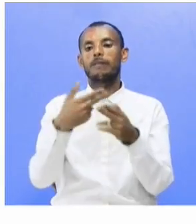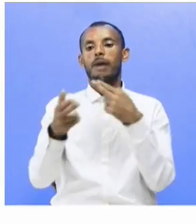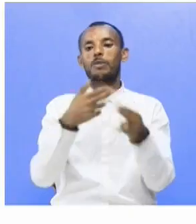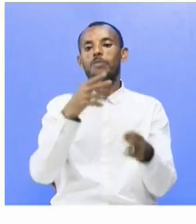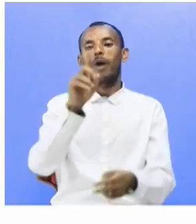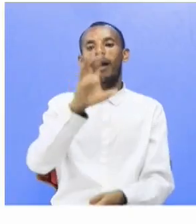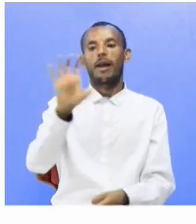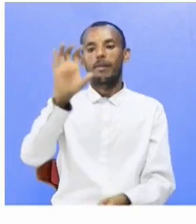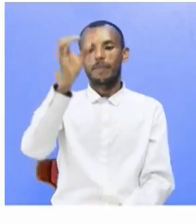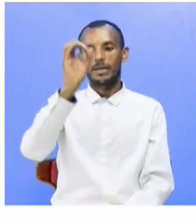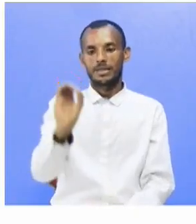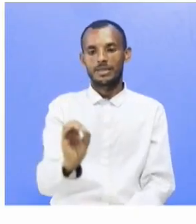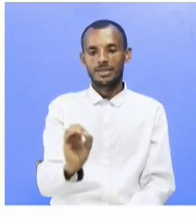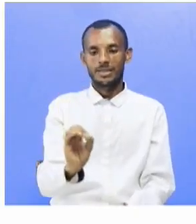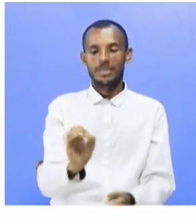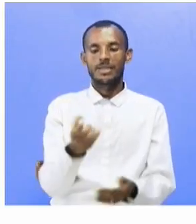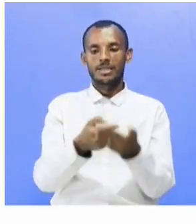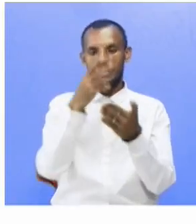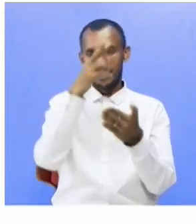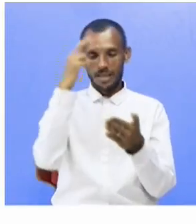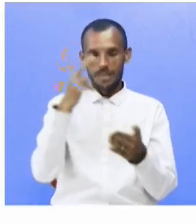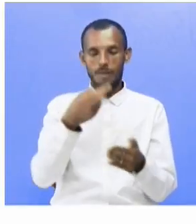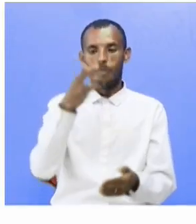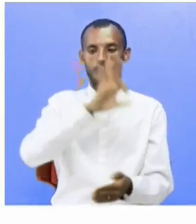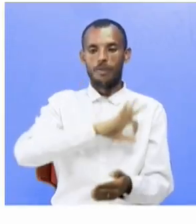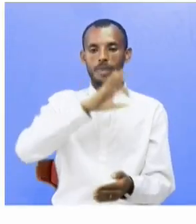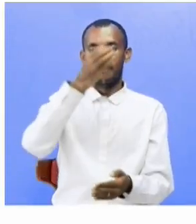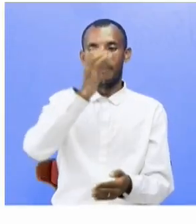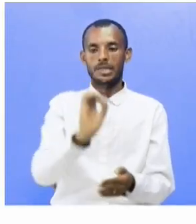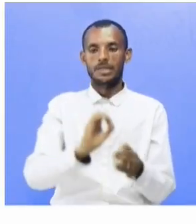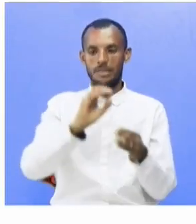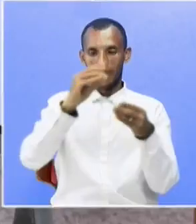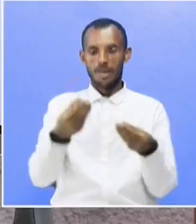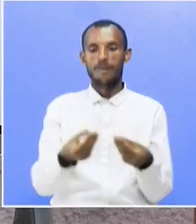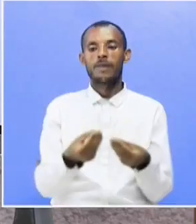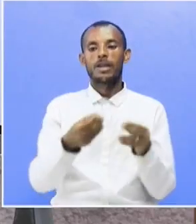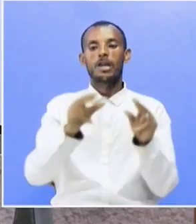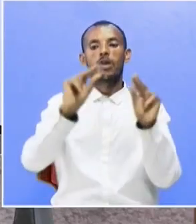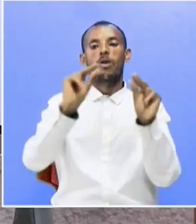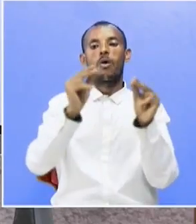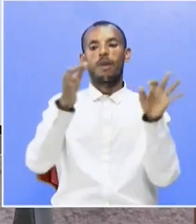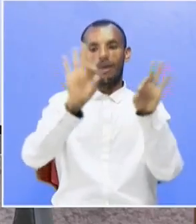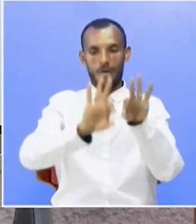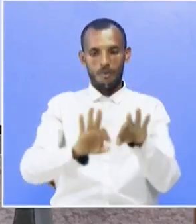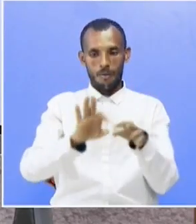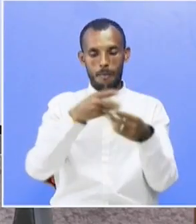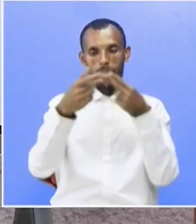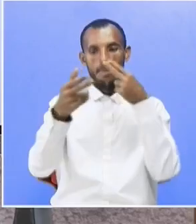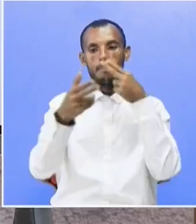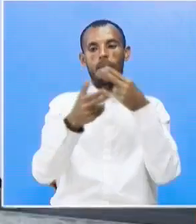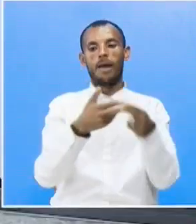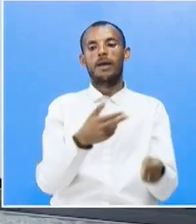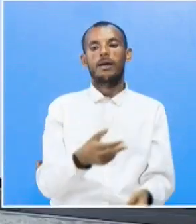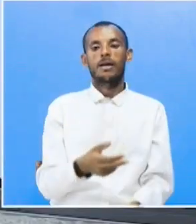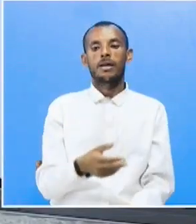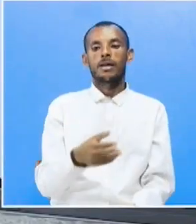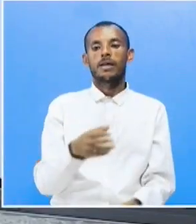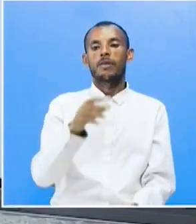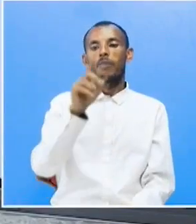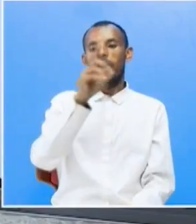100%. But in this case, since profit percent is given, no need of multiplying the given formula by